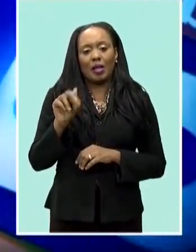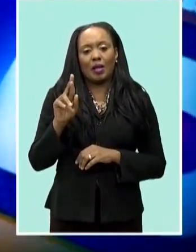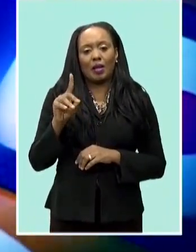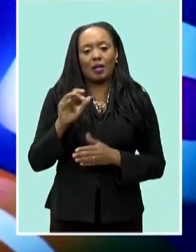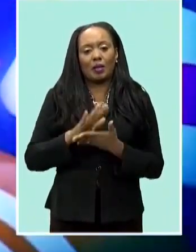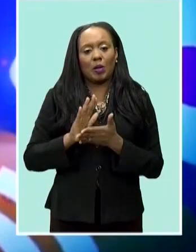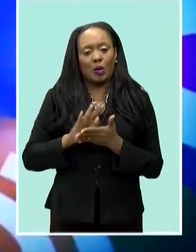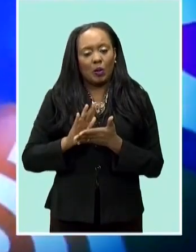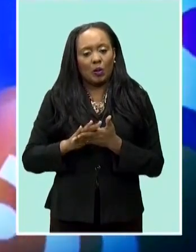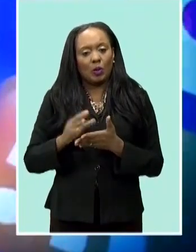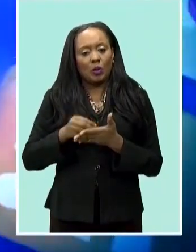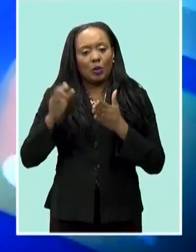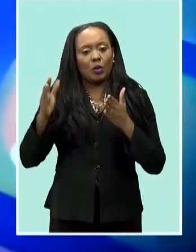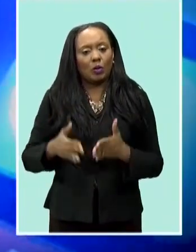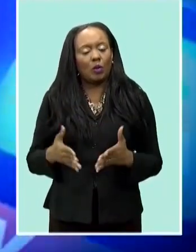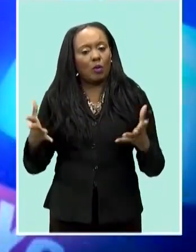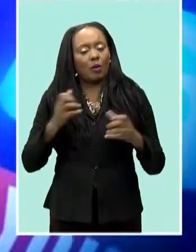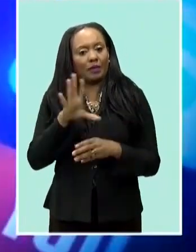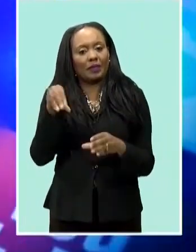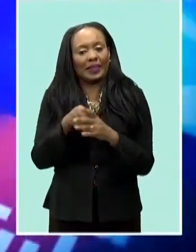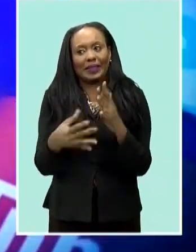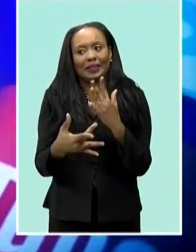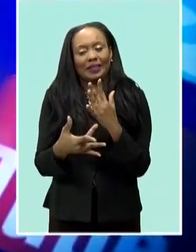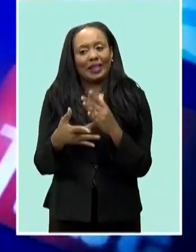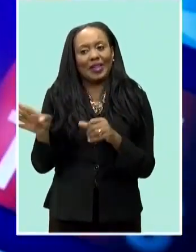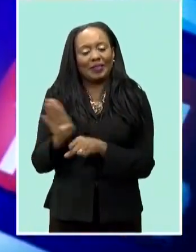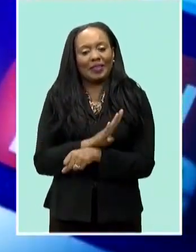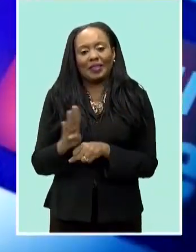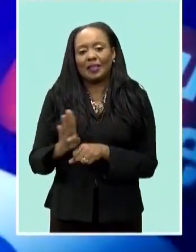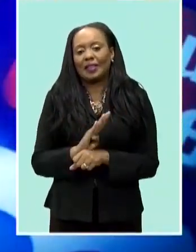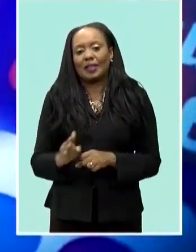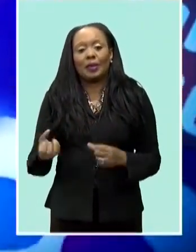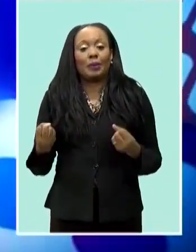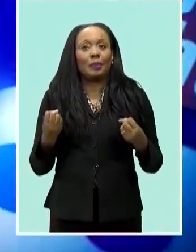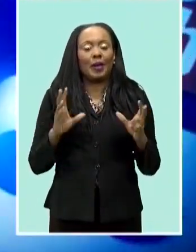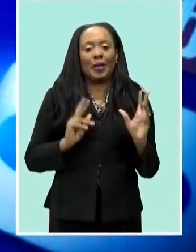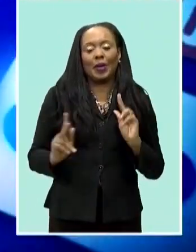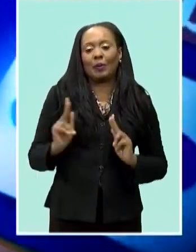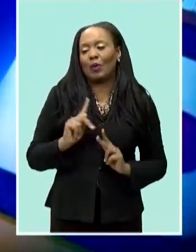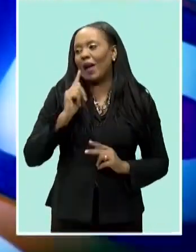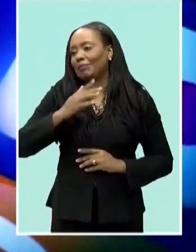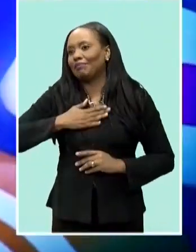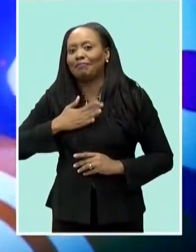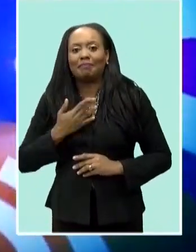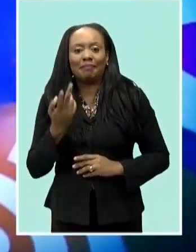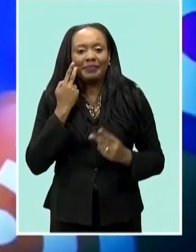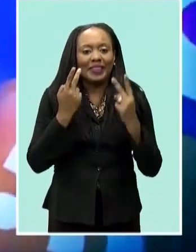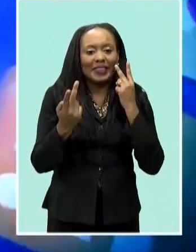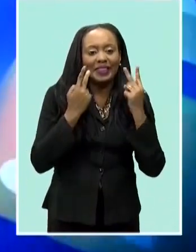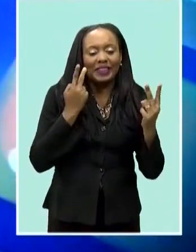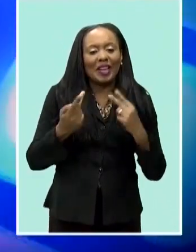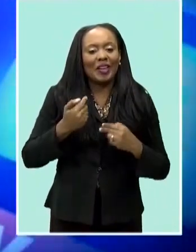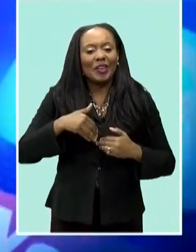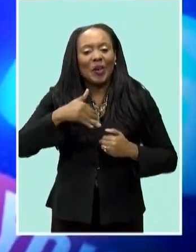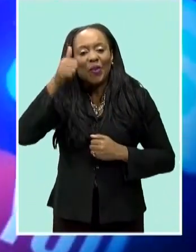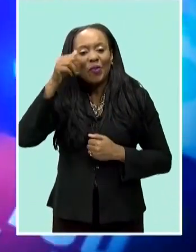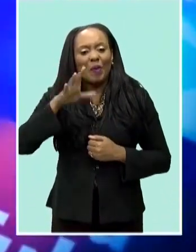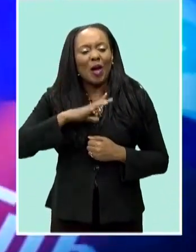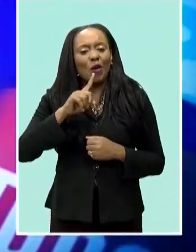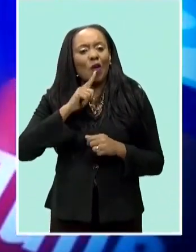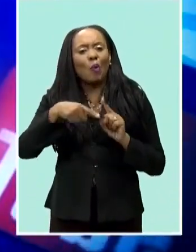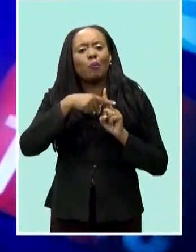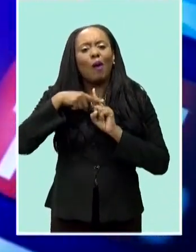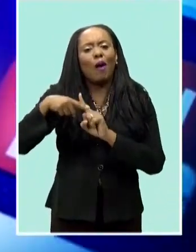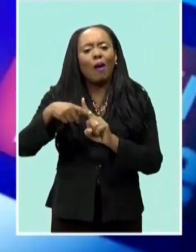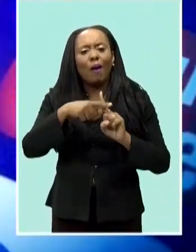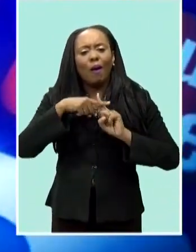has dreams of making a future in the tech business. Well, many of our Facebook followers were happy to see the spotlight on a young person